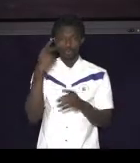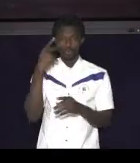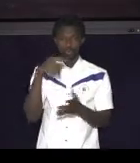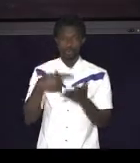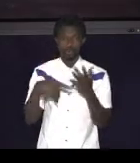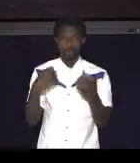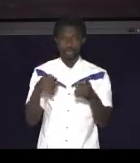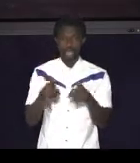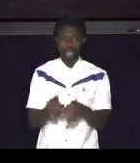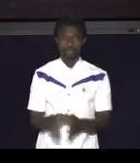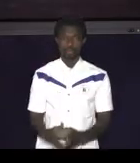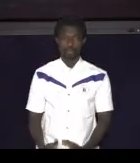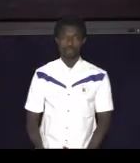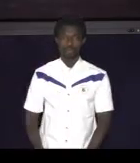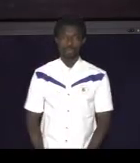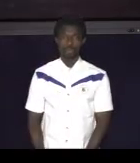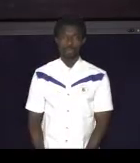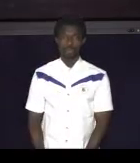happened.